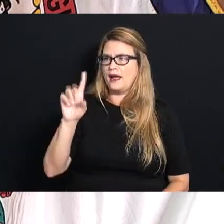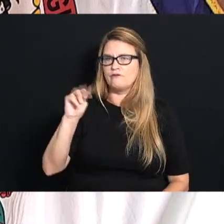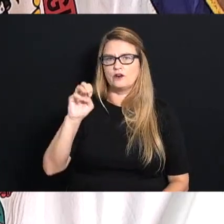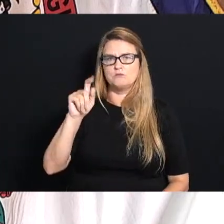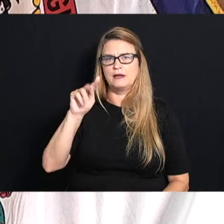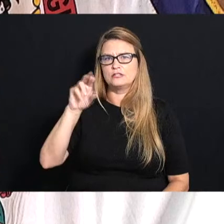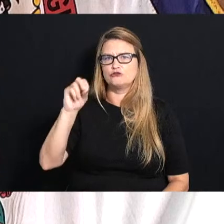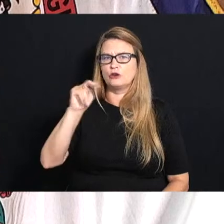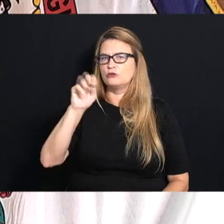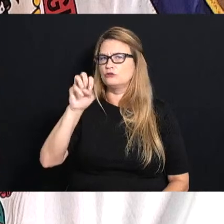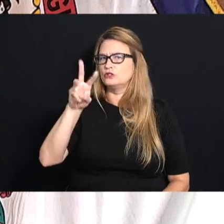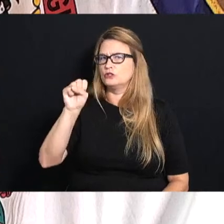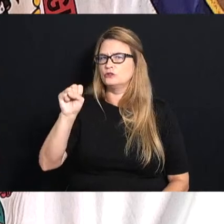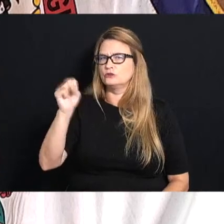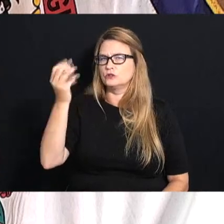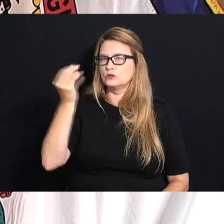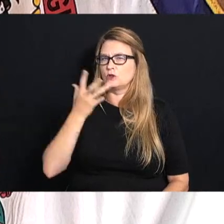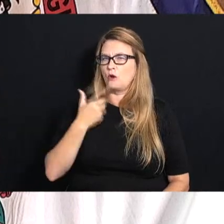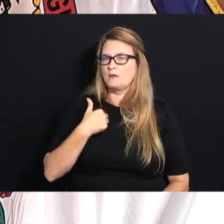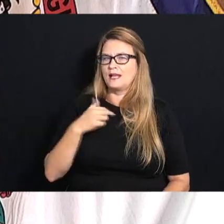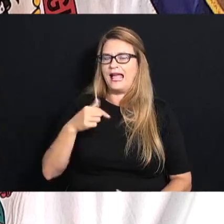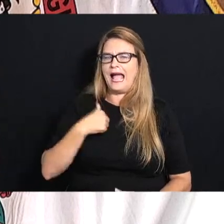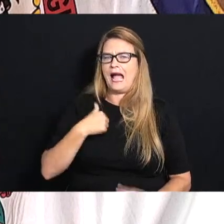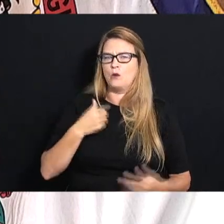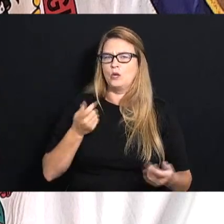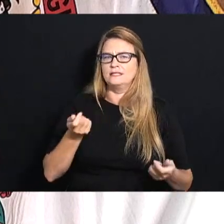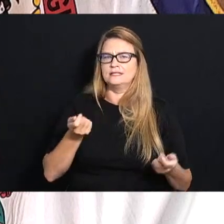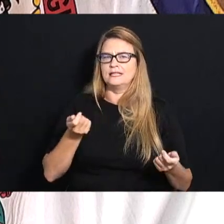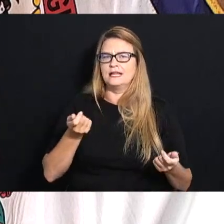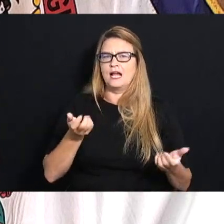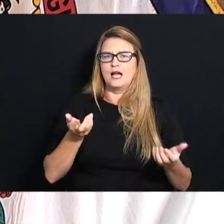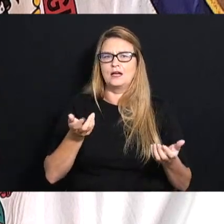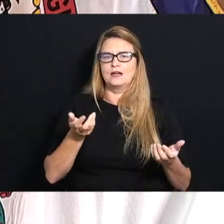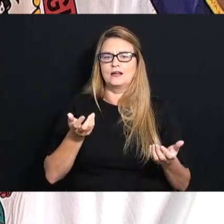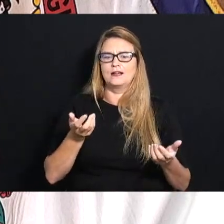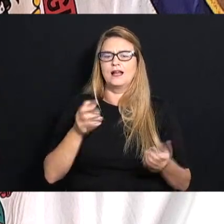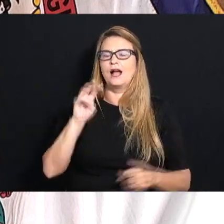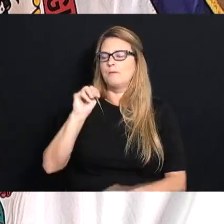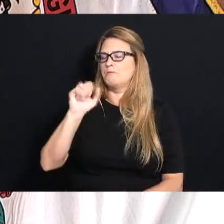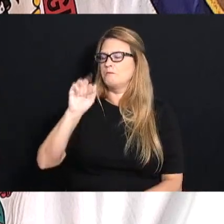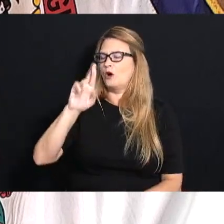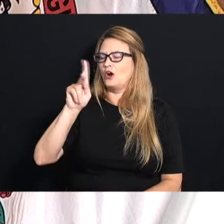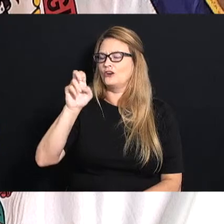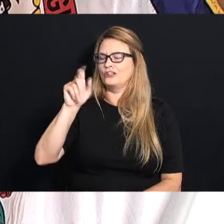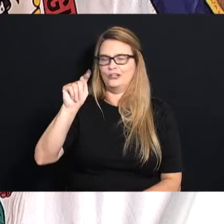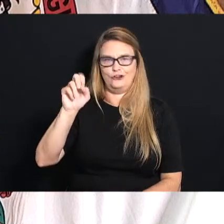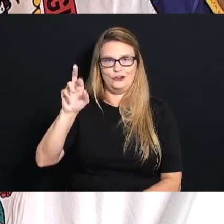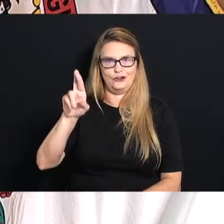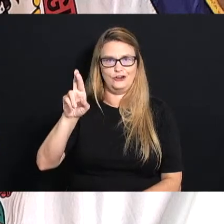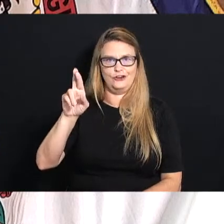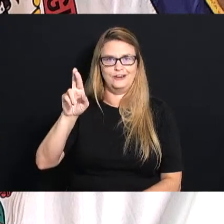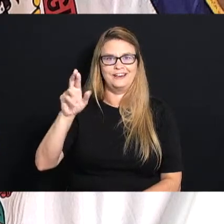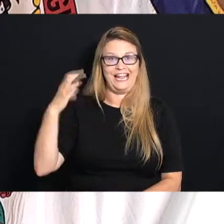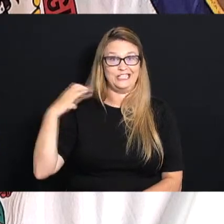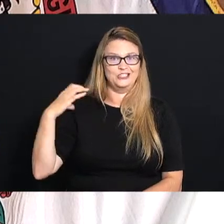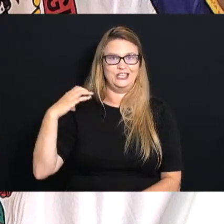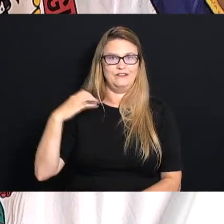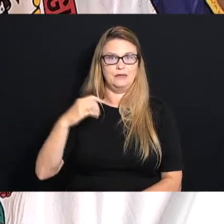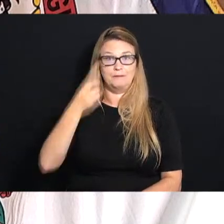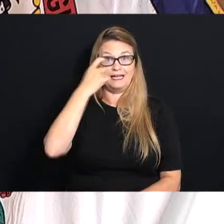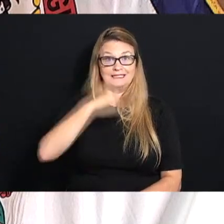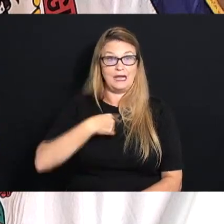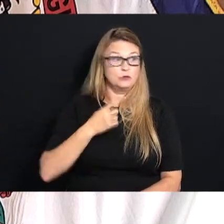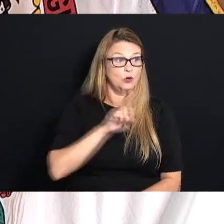said that I was a mediator in chief or a marketer in chief, and I was going back and forth to room to room to room to